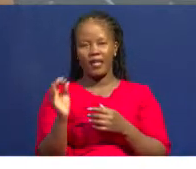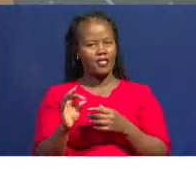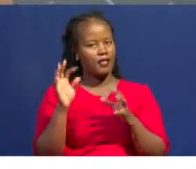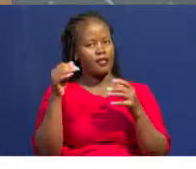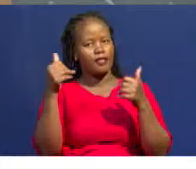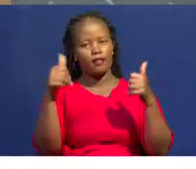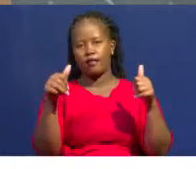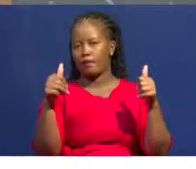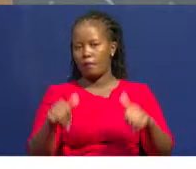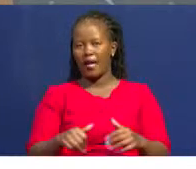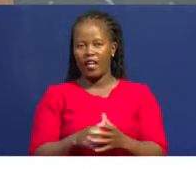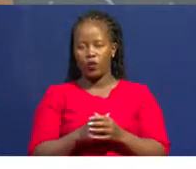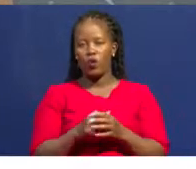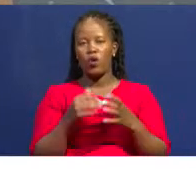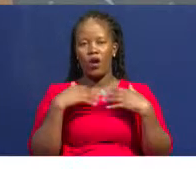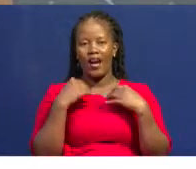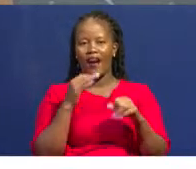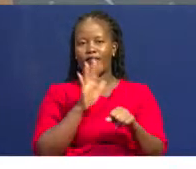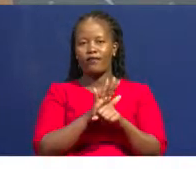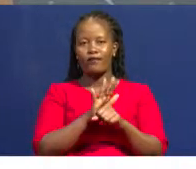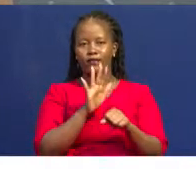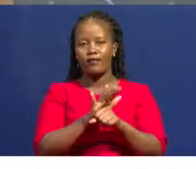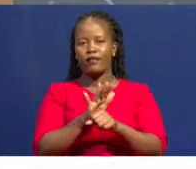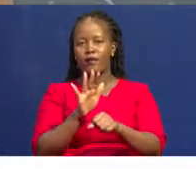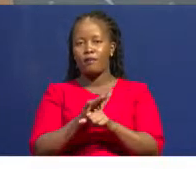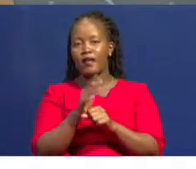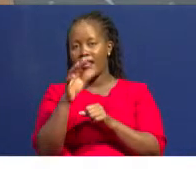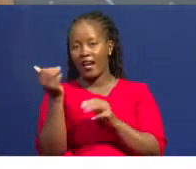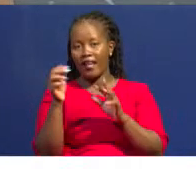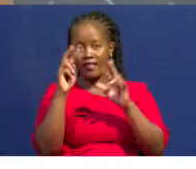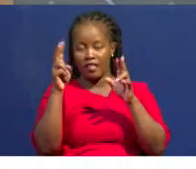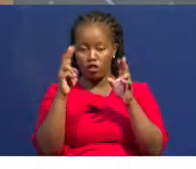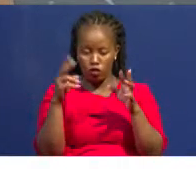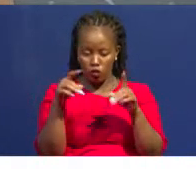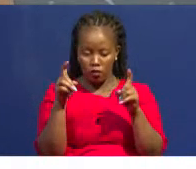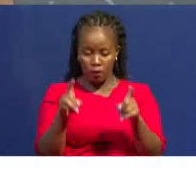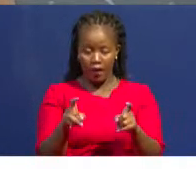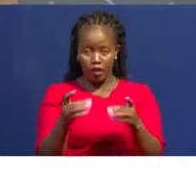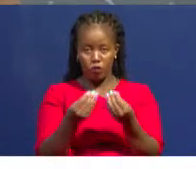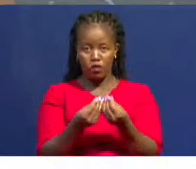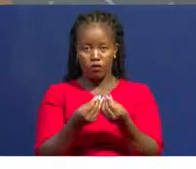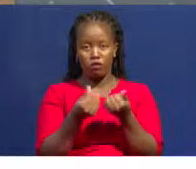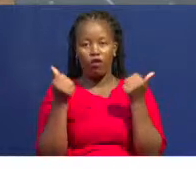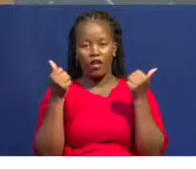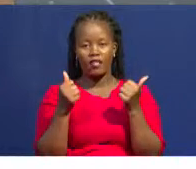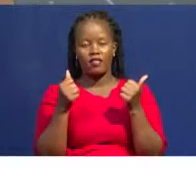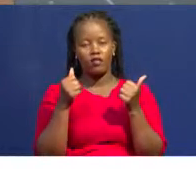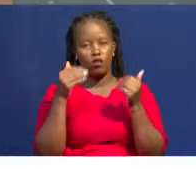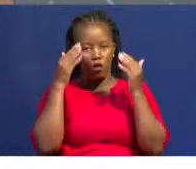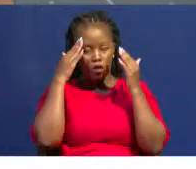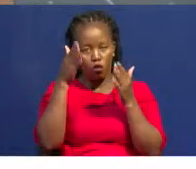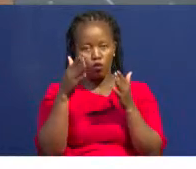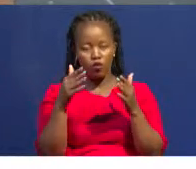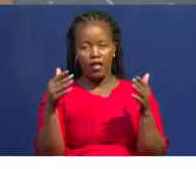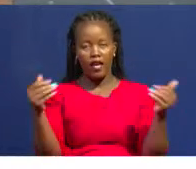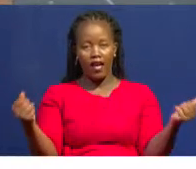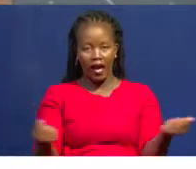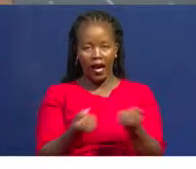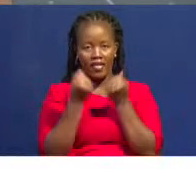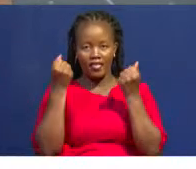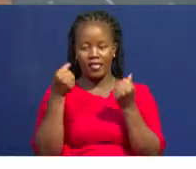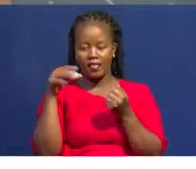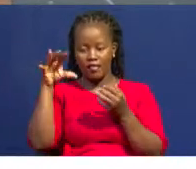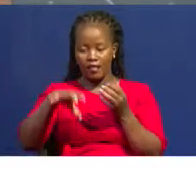many several issues that we need to look at more to look at the accident or the matatu